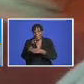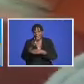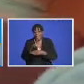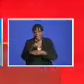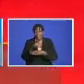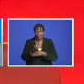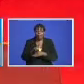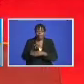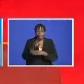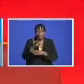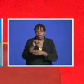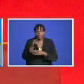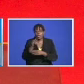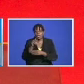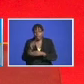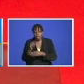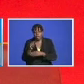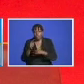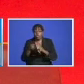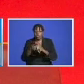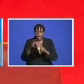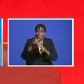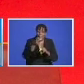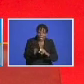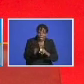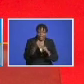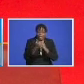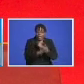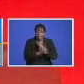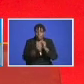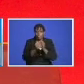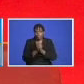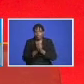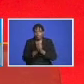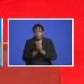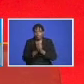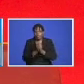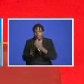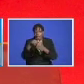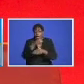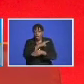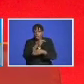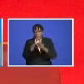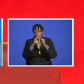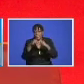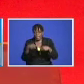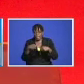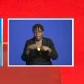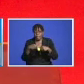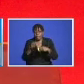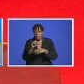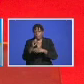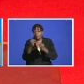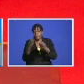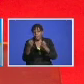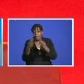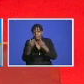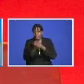the country. It has led to the collapse of hospital systems in a number of